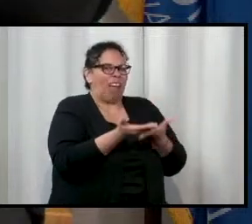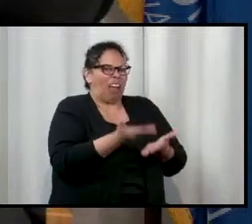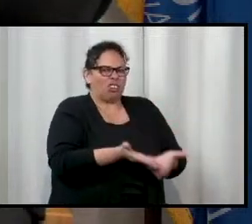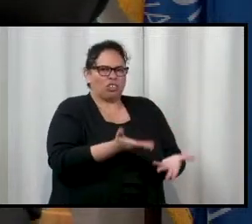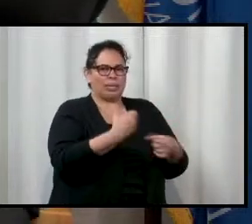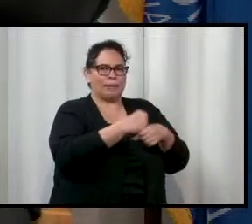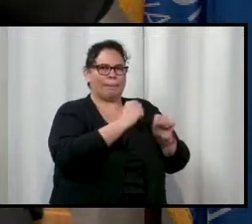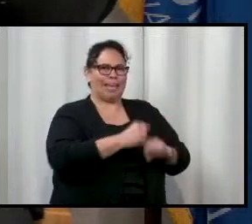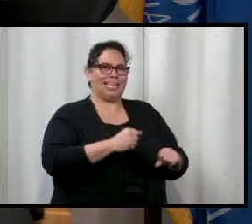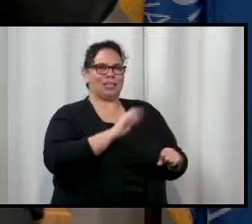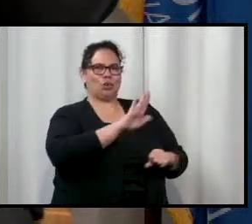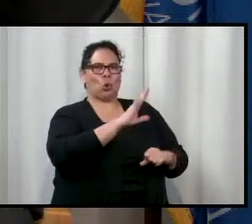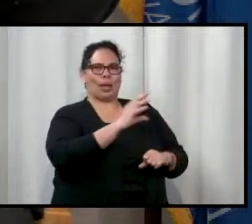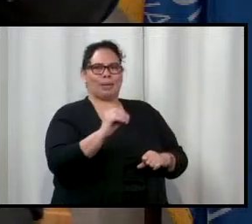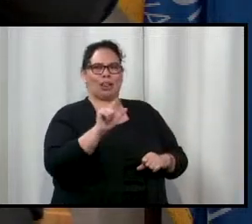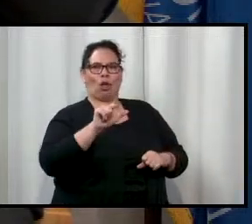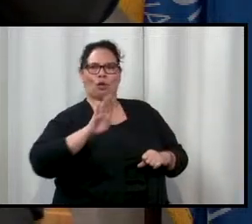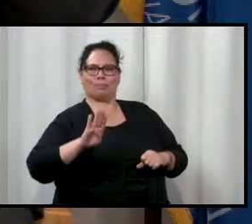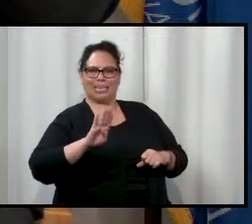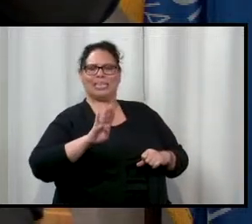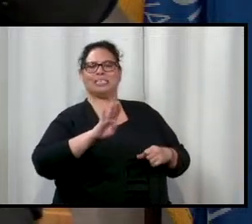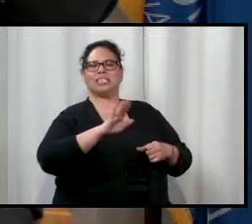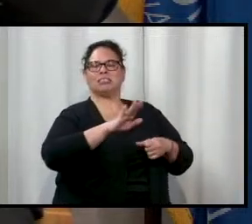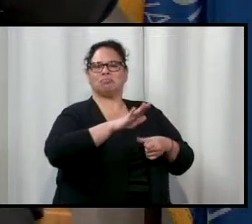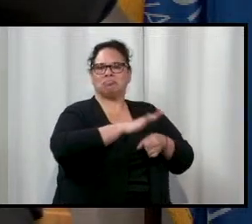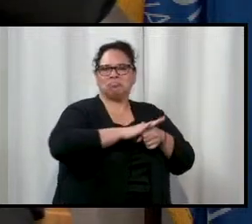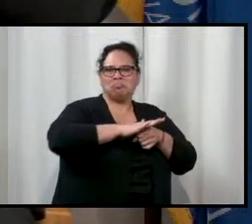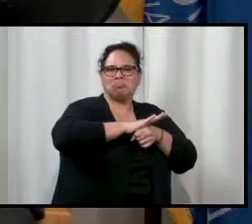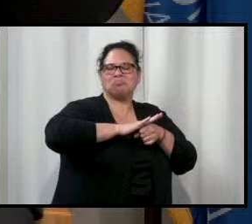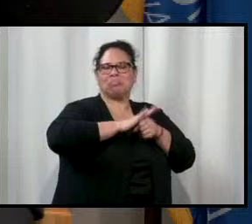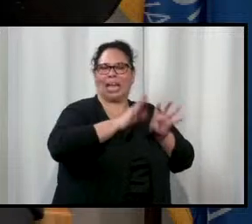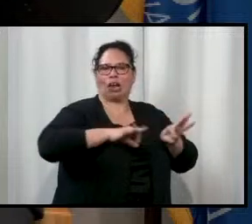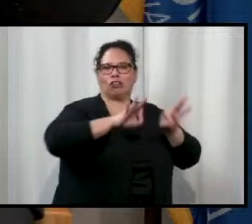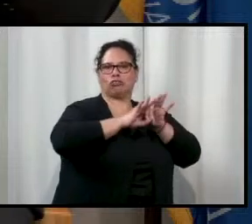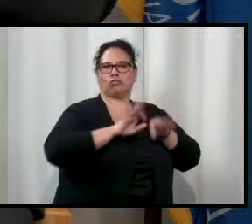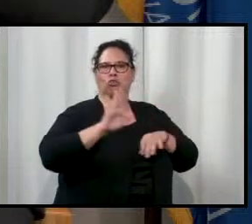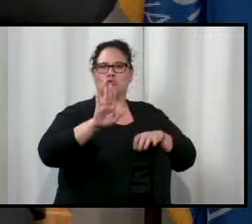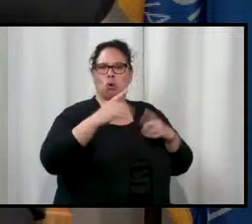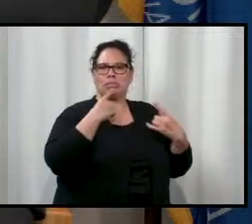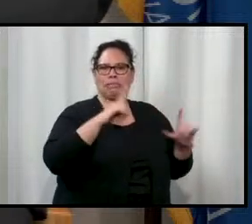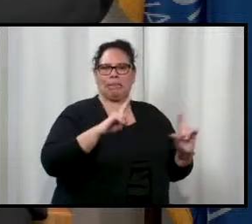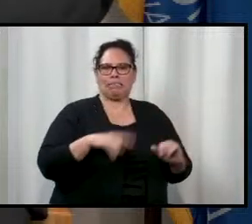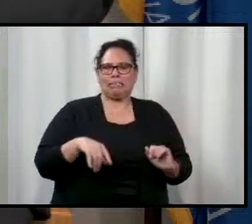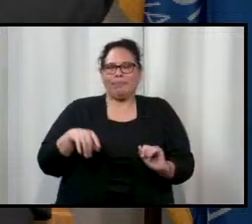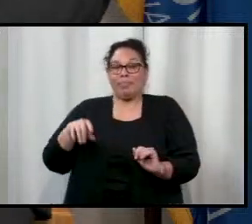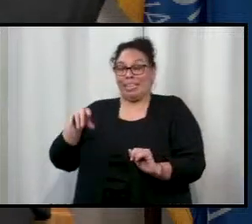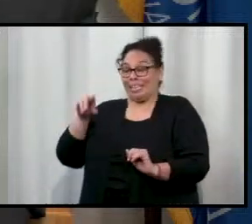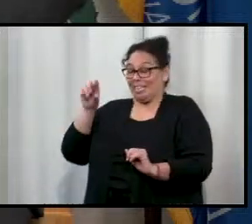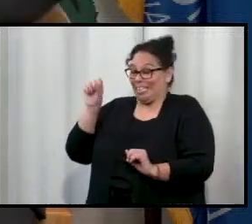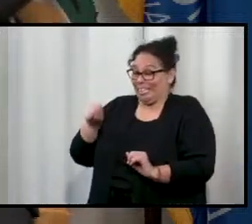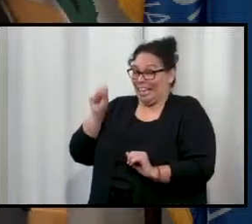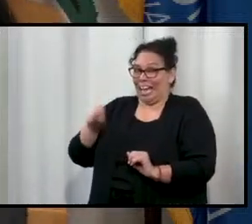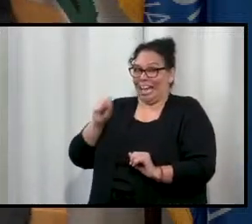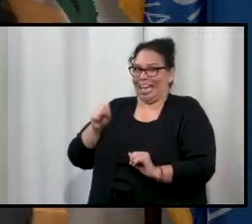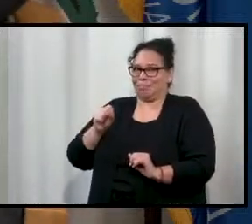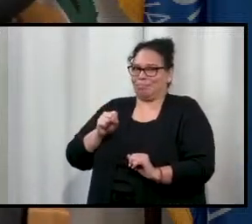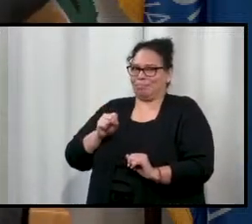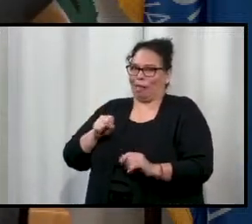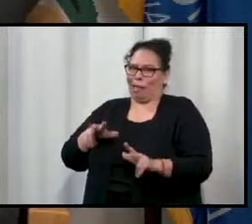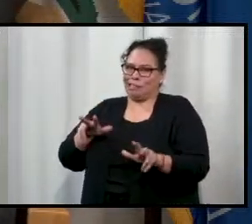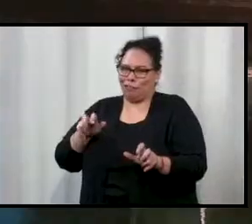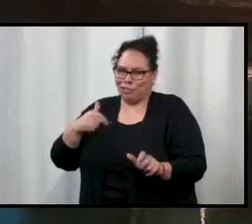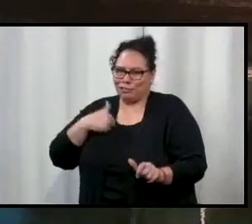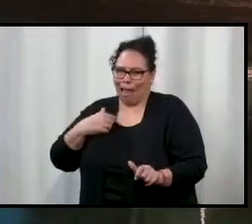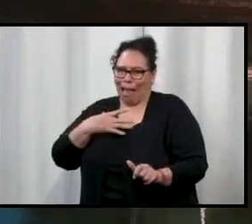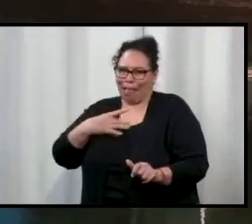company's Long Beach campus and additional campuses crucial to your overall success? Yeah, so selfishly, I like it because